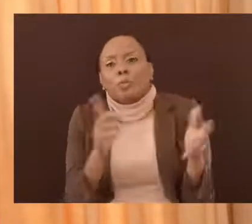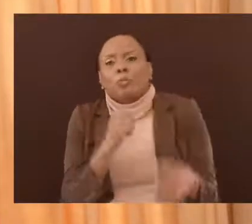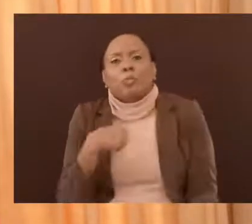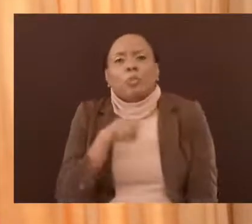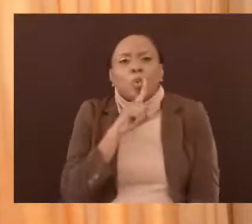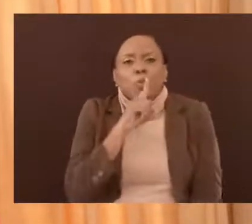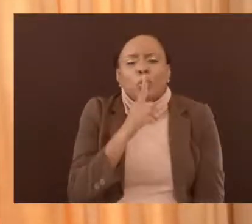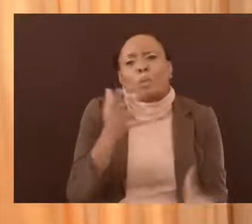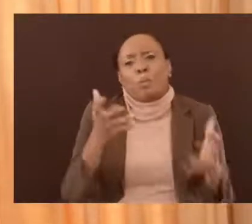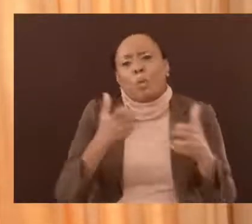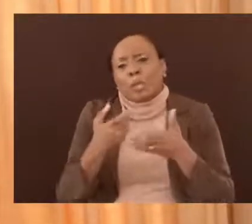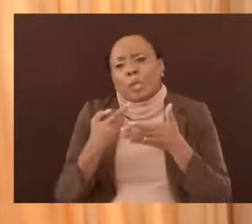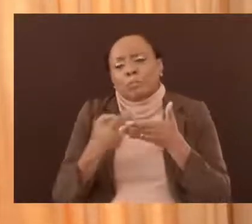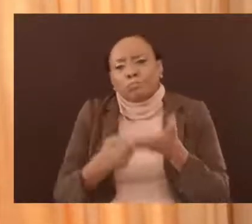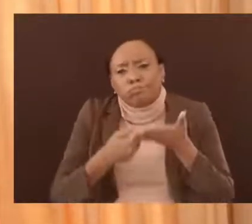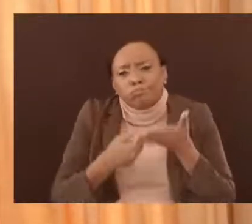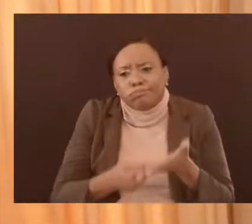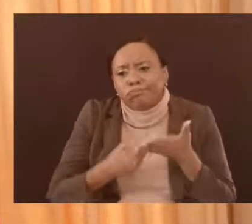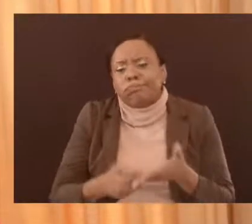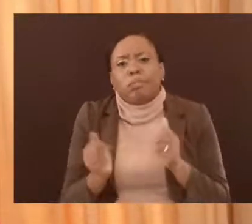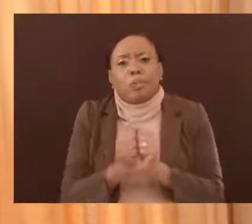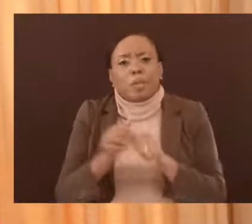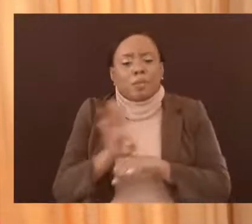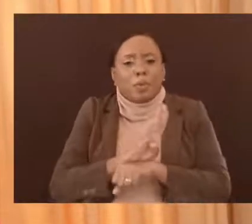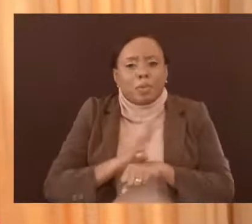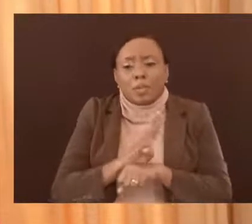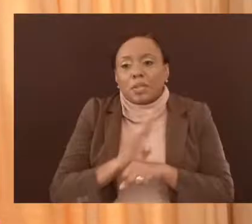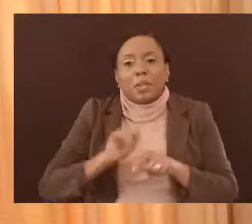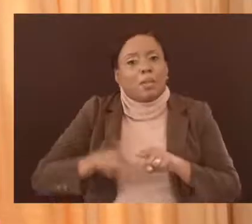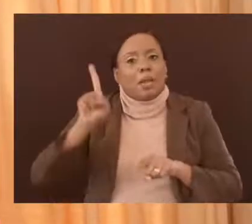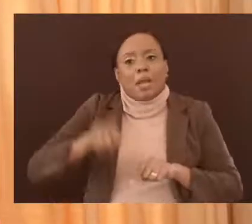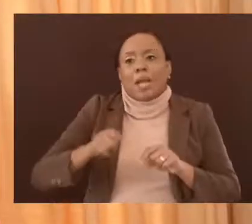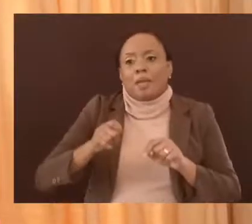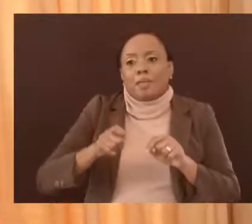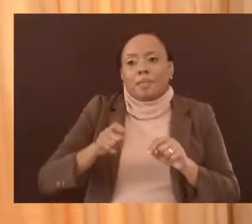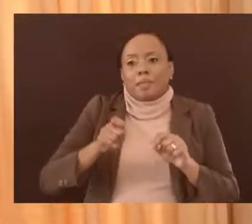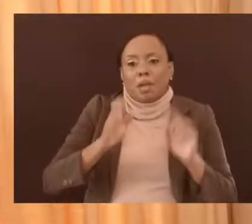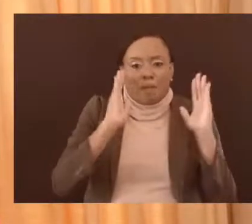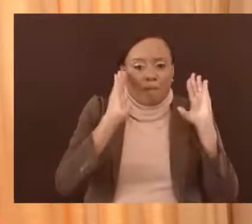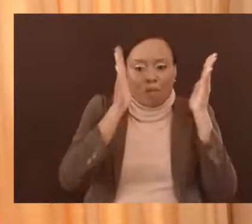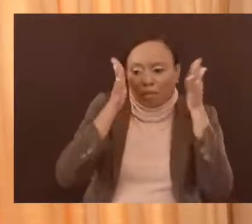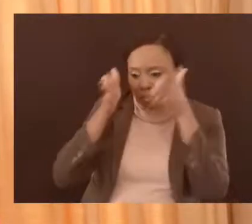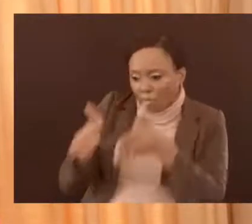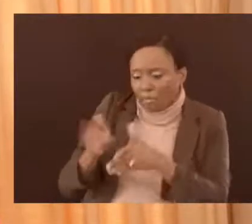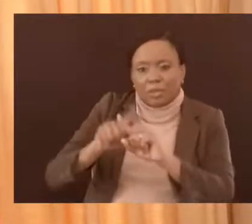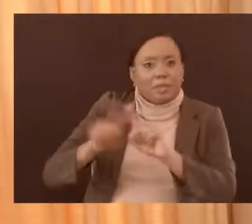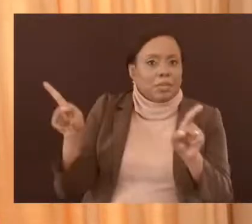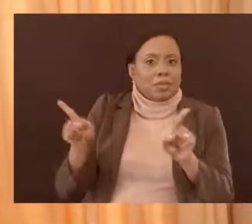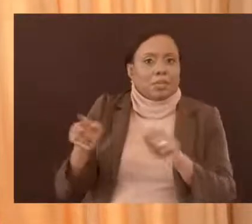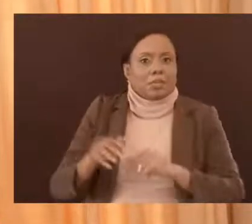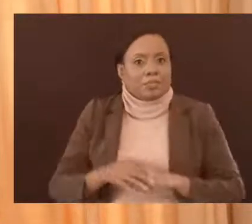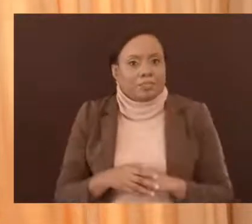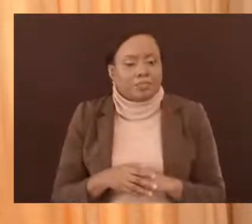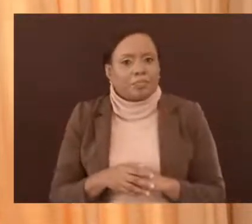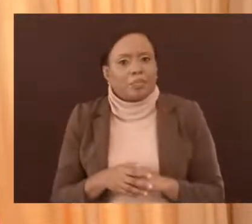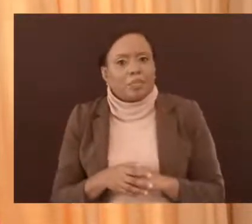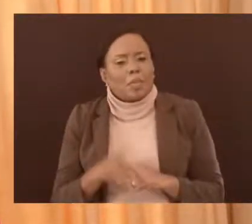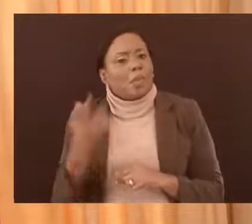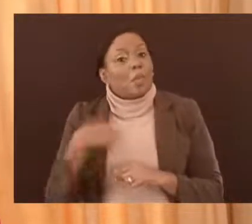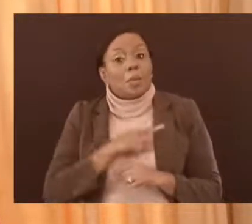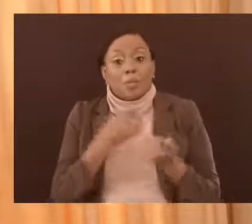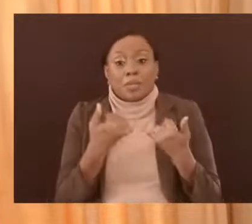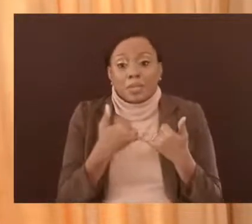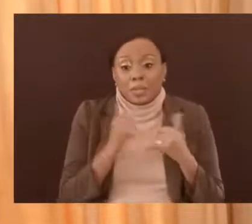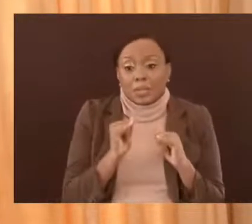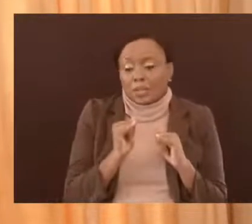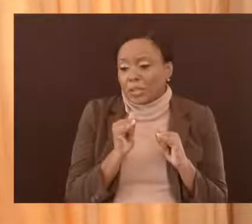certainly as a ministry to focus on a number of other things. It does not mean that we have not started to look at specialist schools